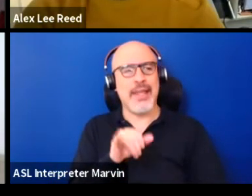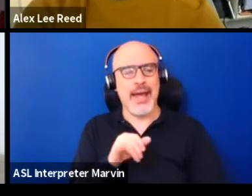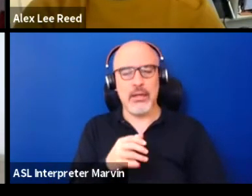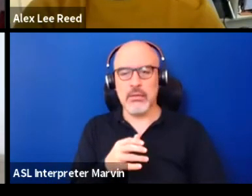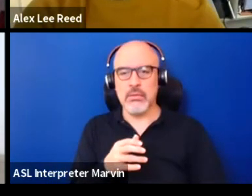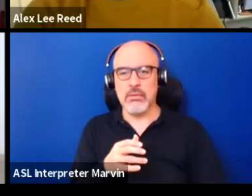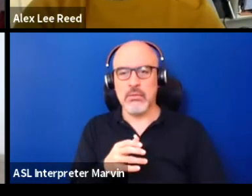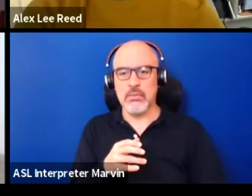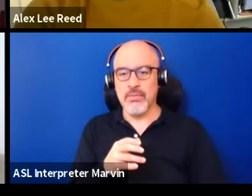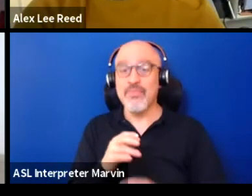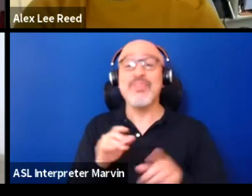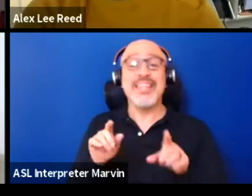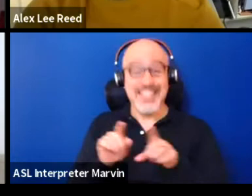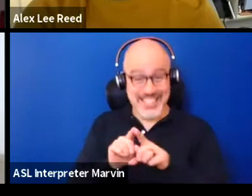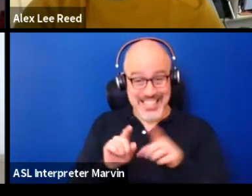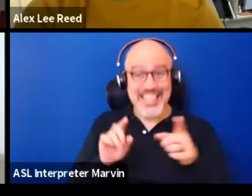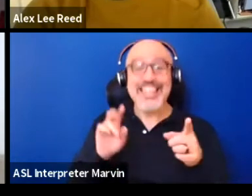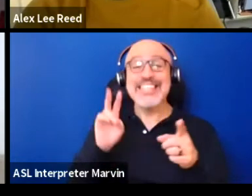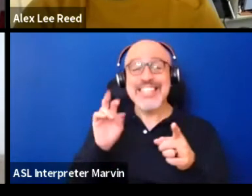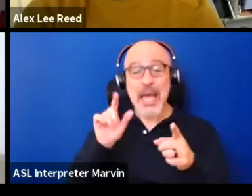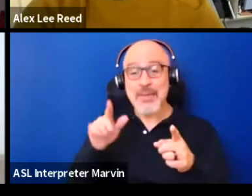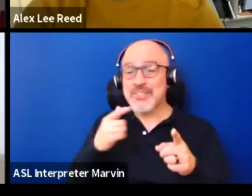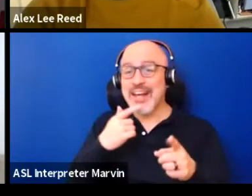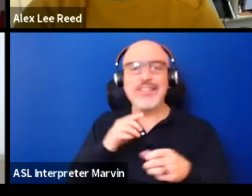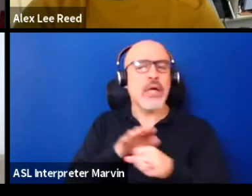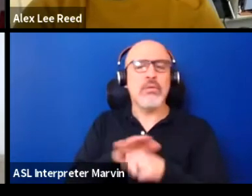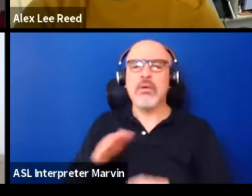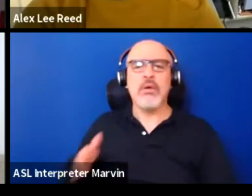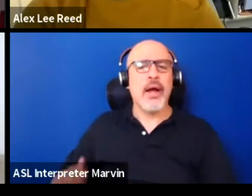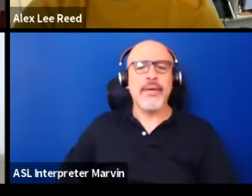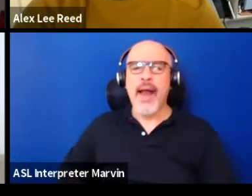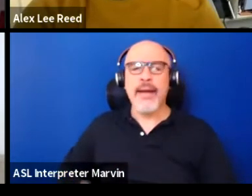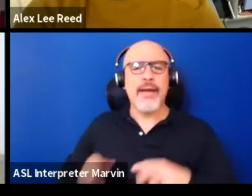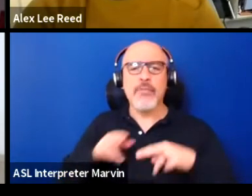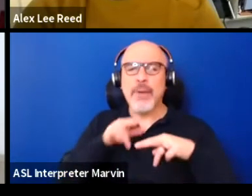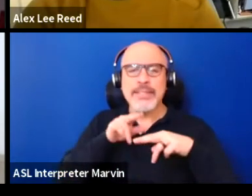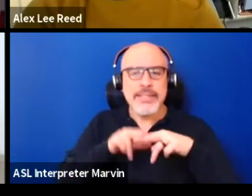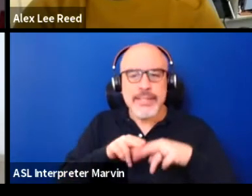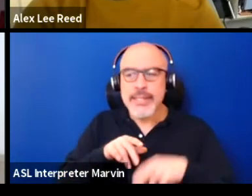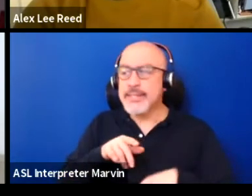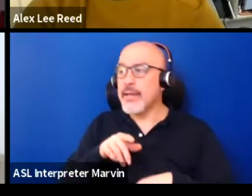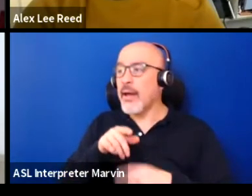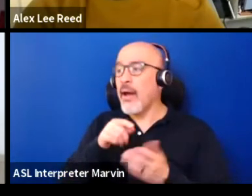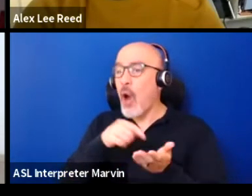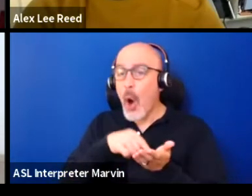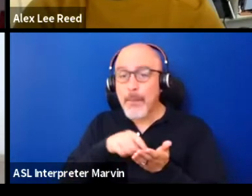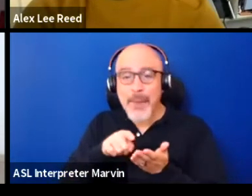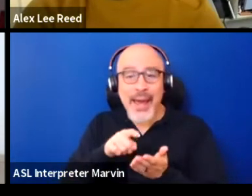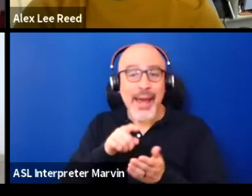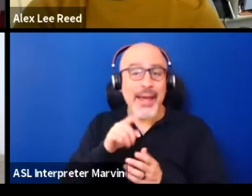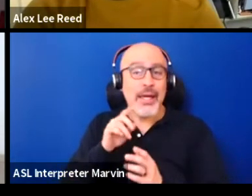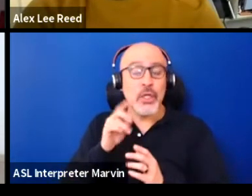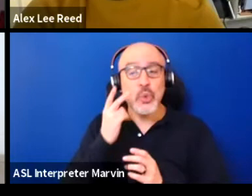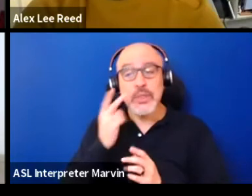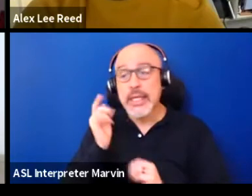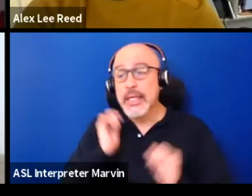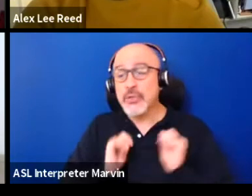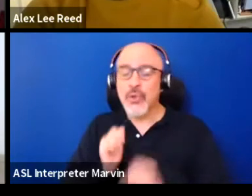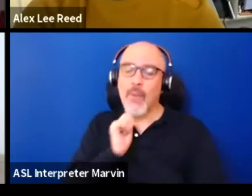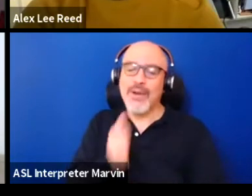like Val said, we don't have enough butts and seats, enough people aren't going to pay to come and see that show.